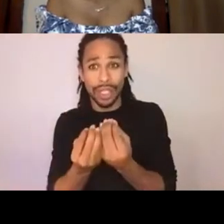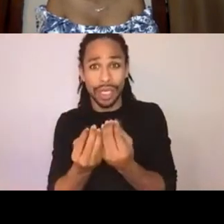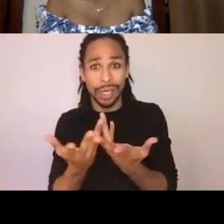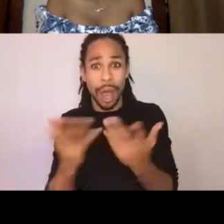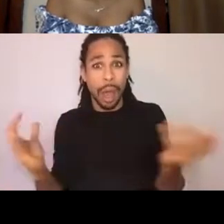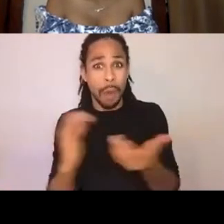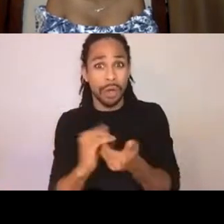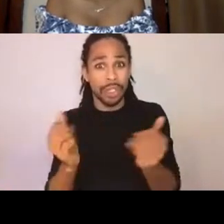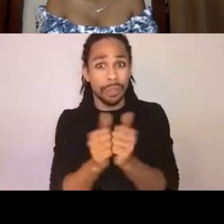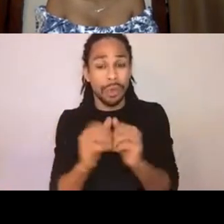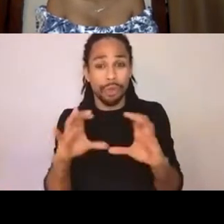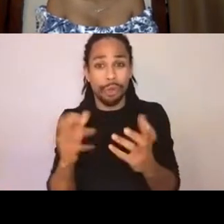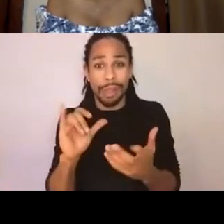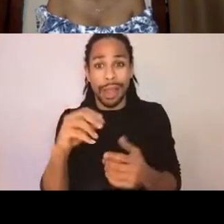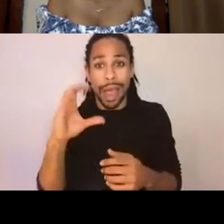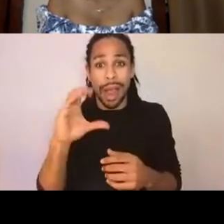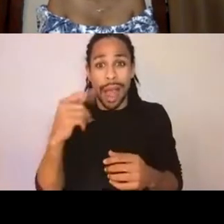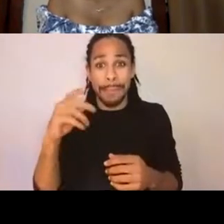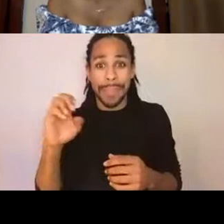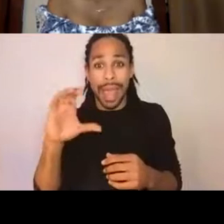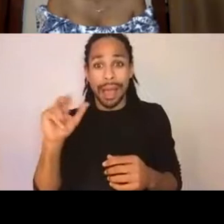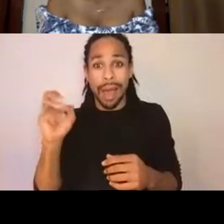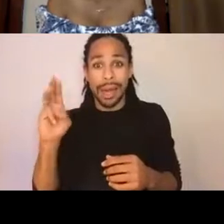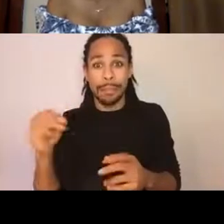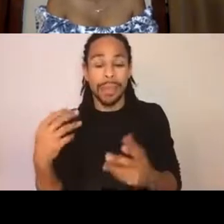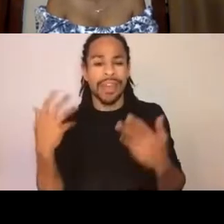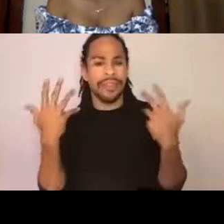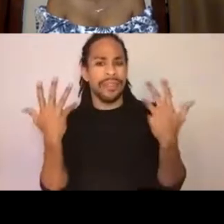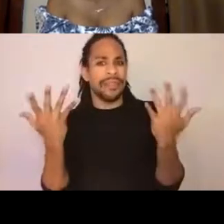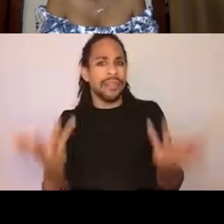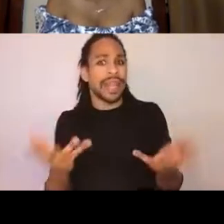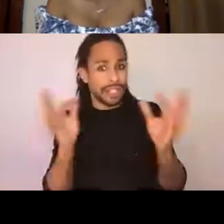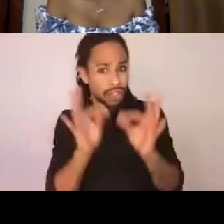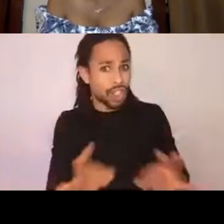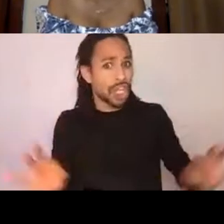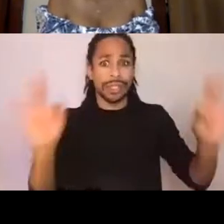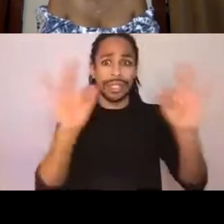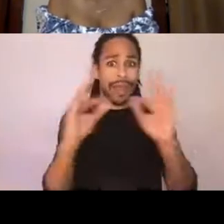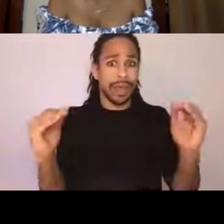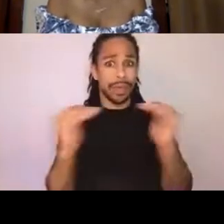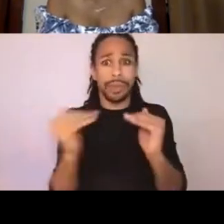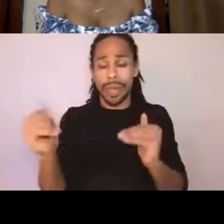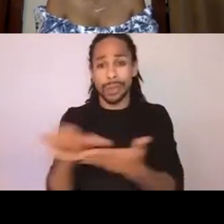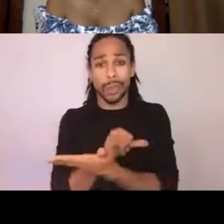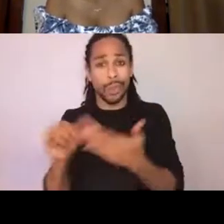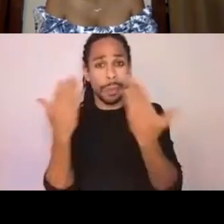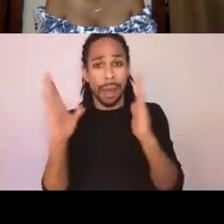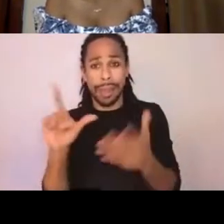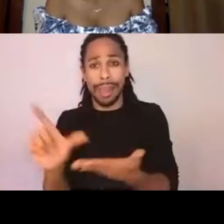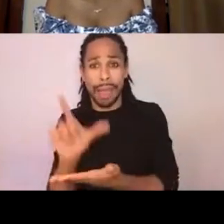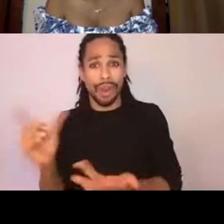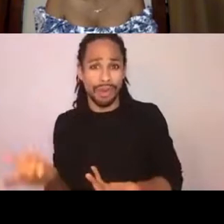with a group like Cave Canem needs to be as valuable as a partnership with the New York Public Library. And too